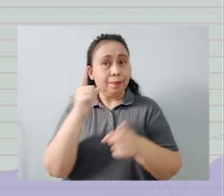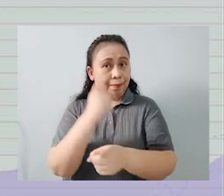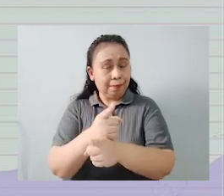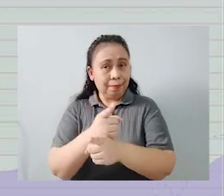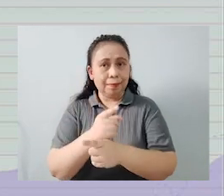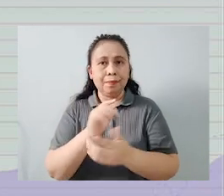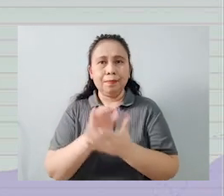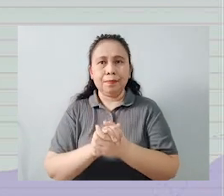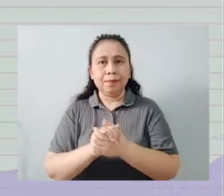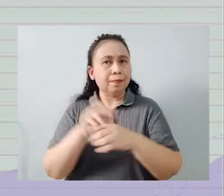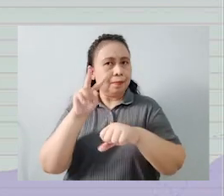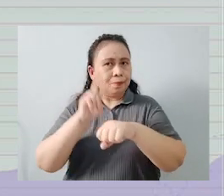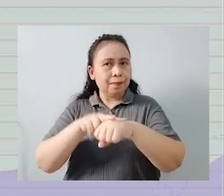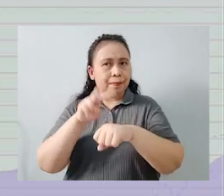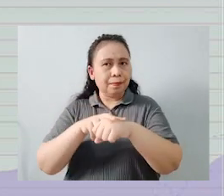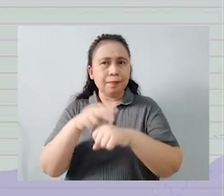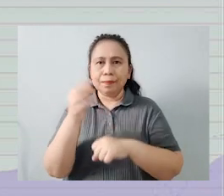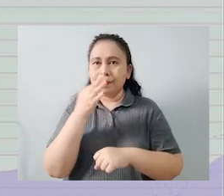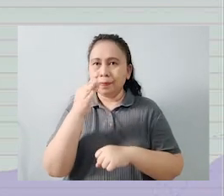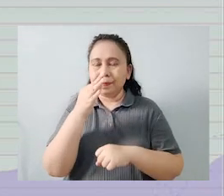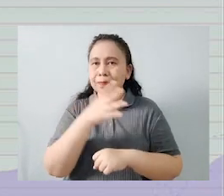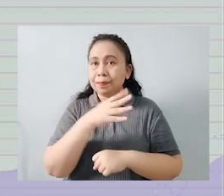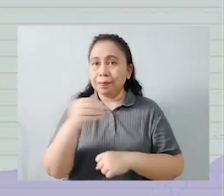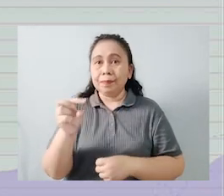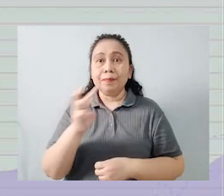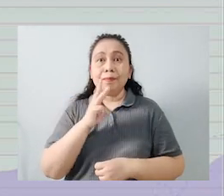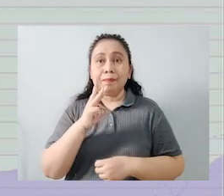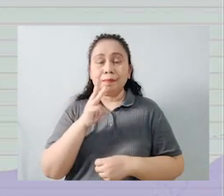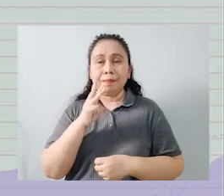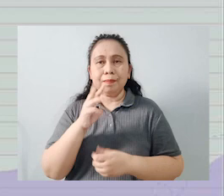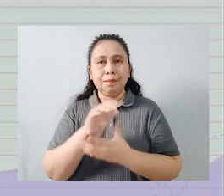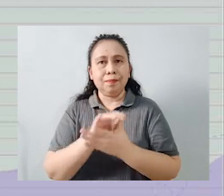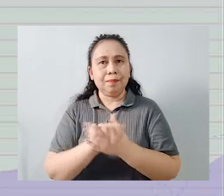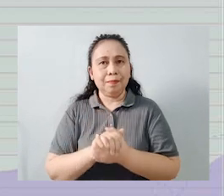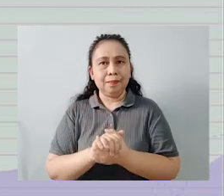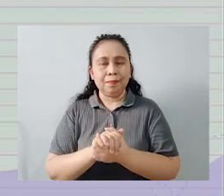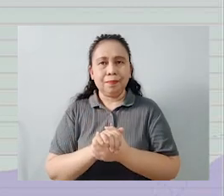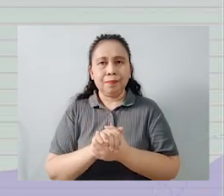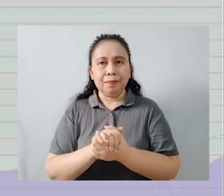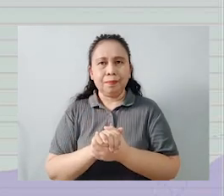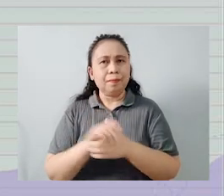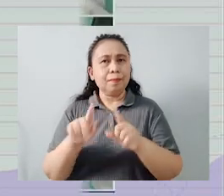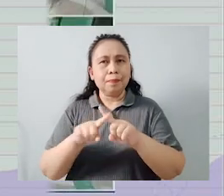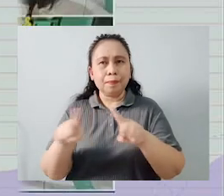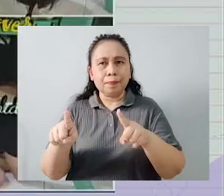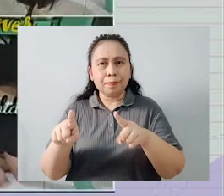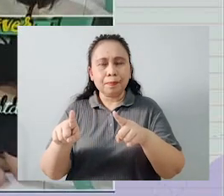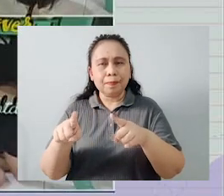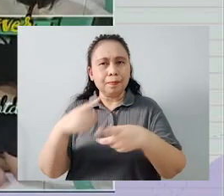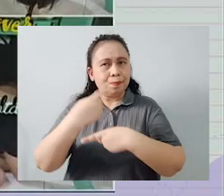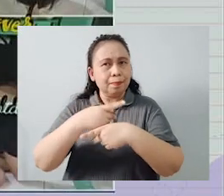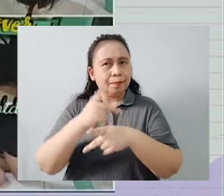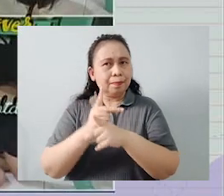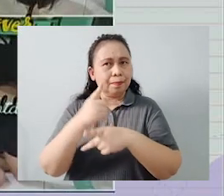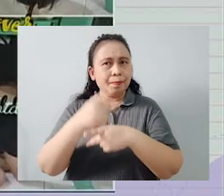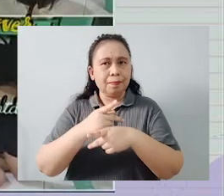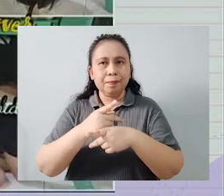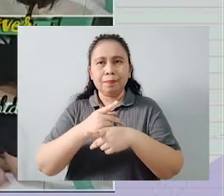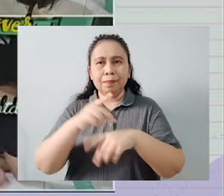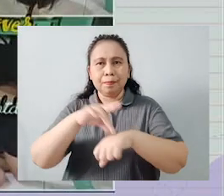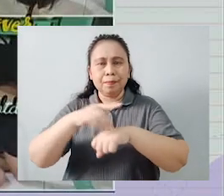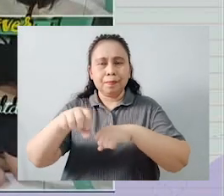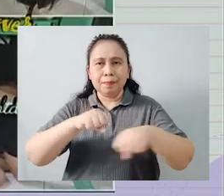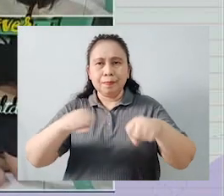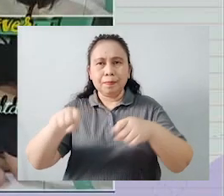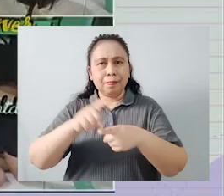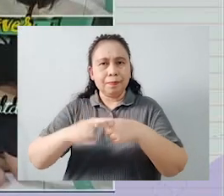Exactly! Storing canned goods and bottled water are great suggestions. However, performing an earthquake drill